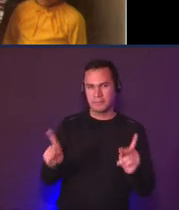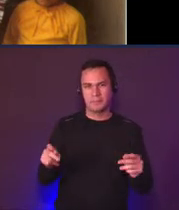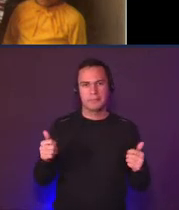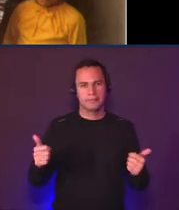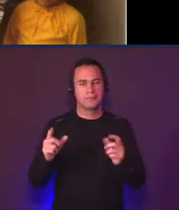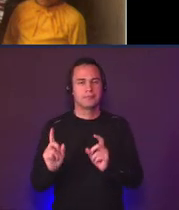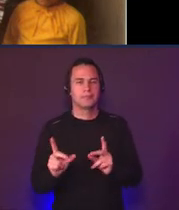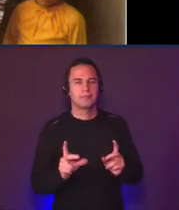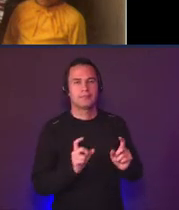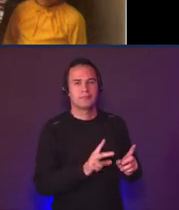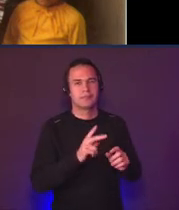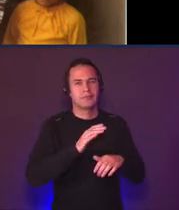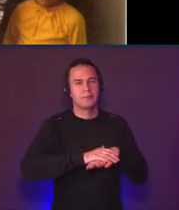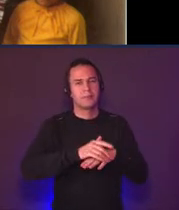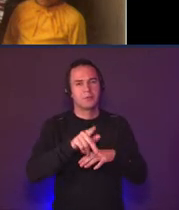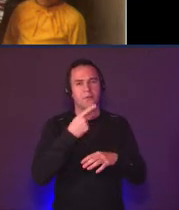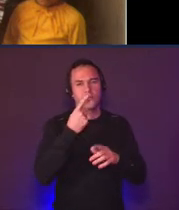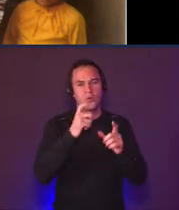hands and you,